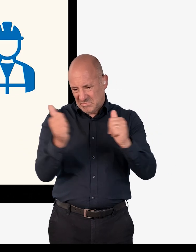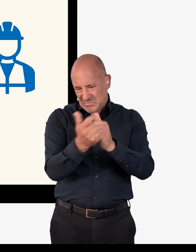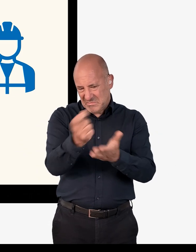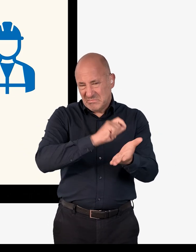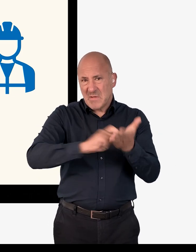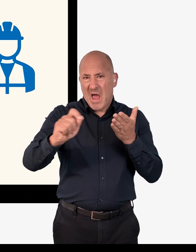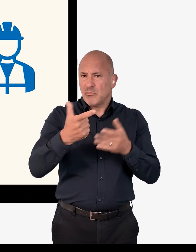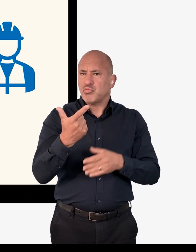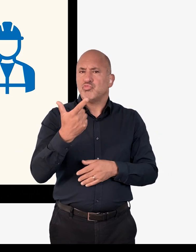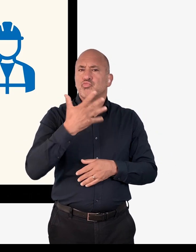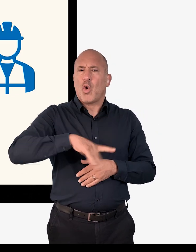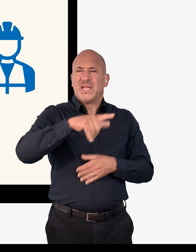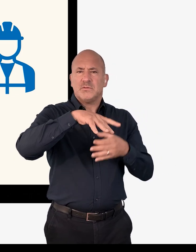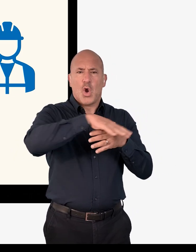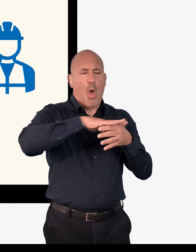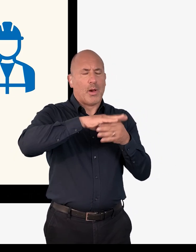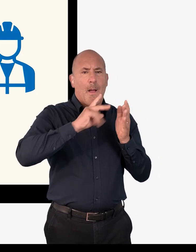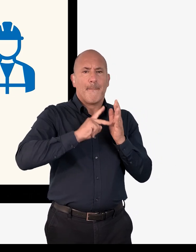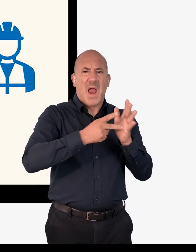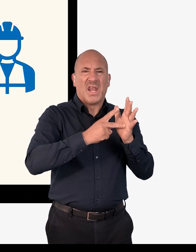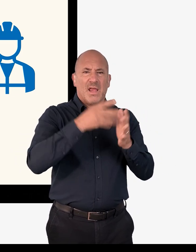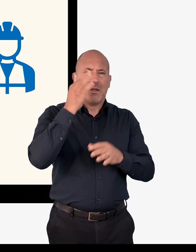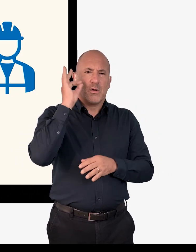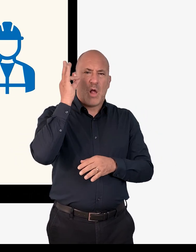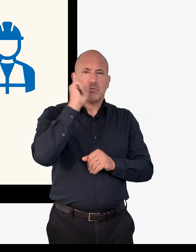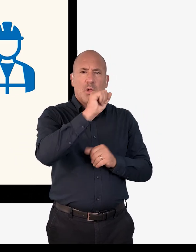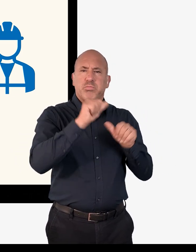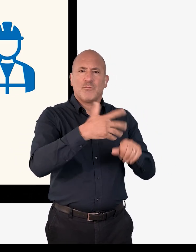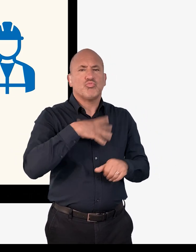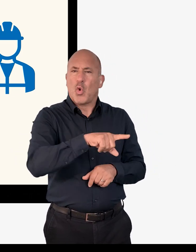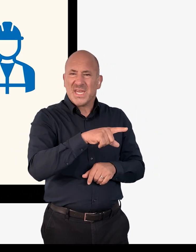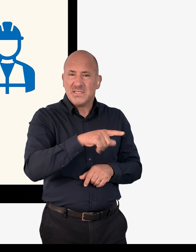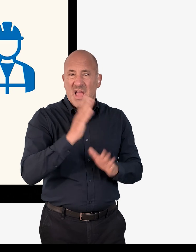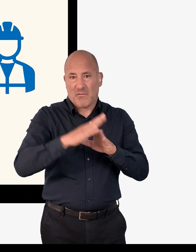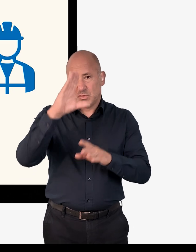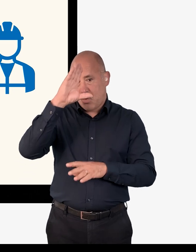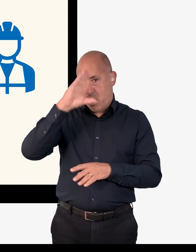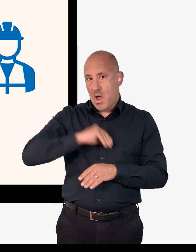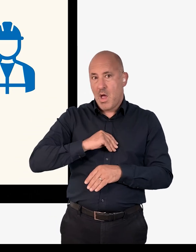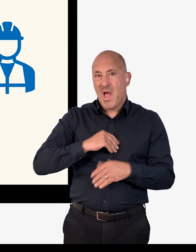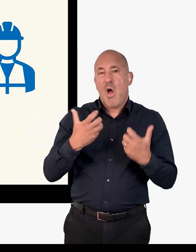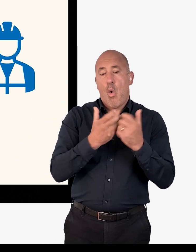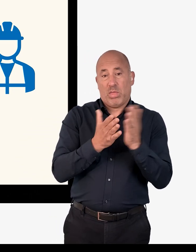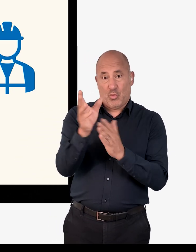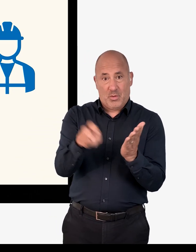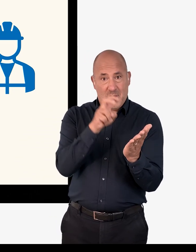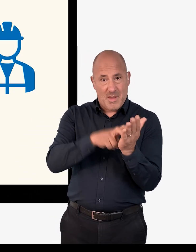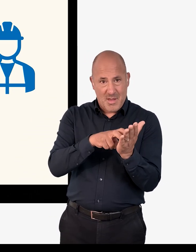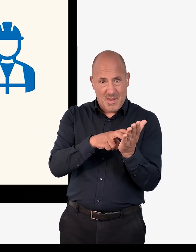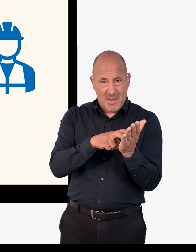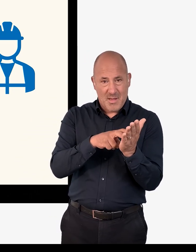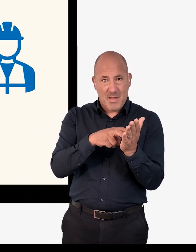to assess and sign off the project without local planning authority approval, you must tell us about this in